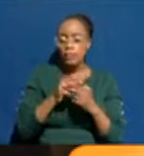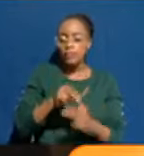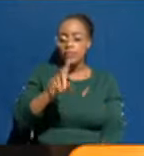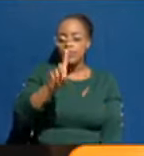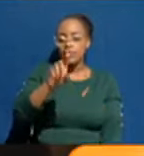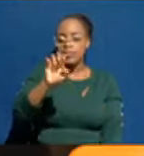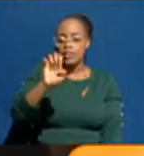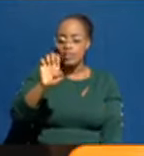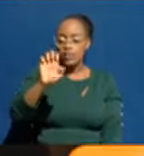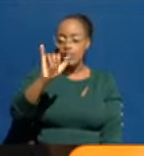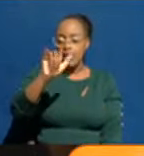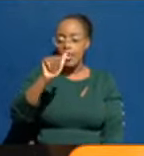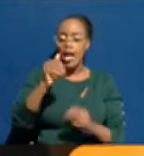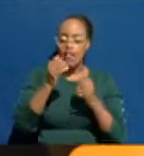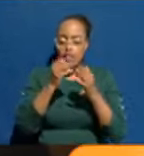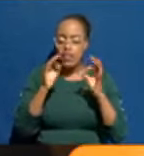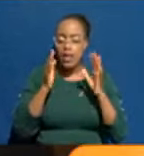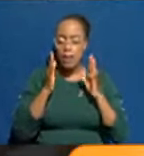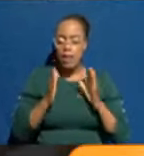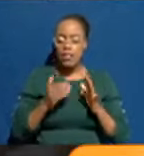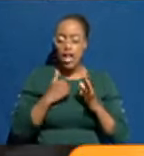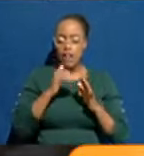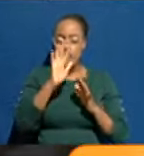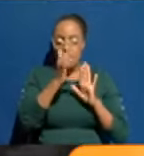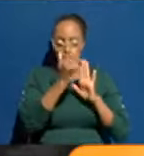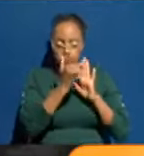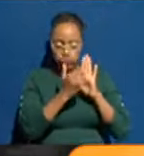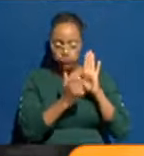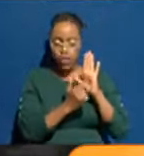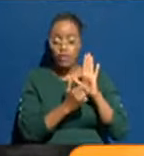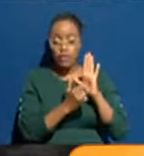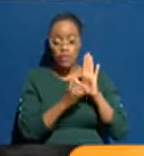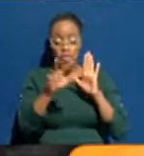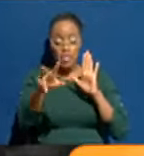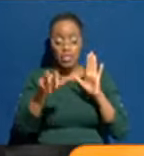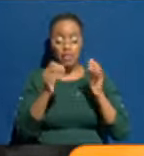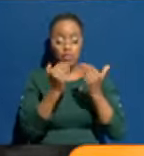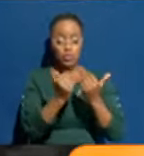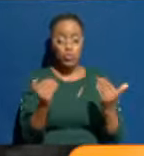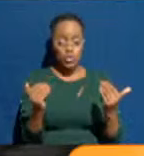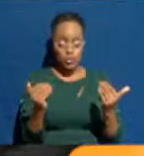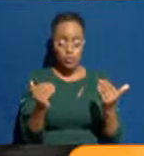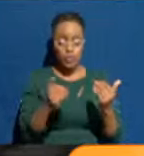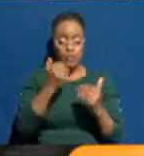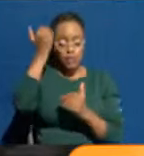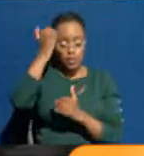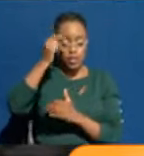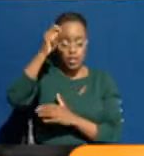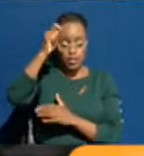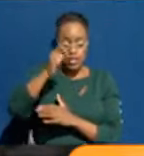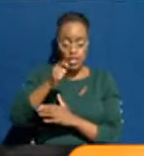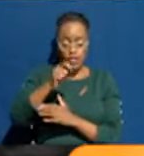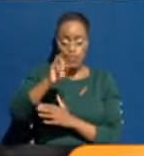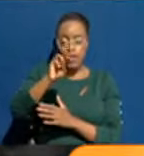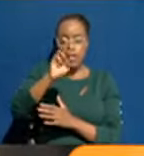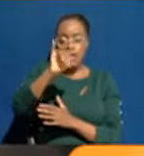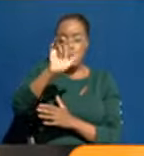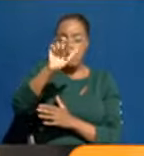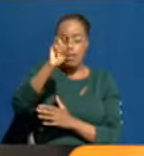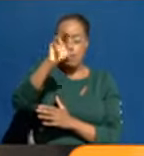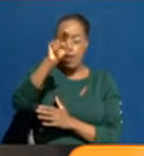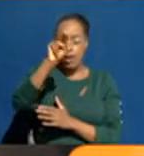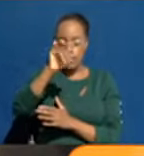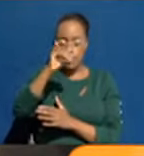man after he was acquitted of 5 counts of child theft. In a judgment at the Milimani Law Courts on